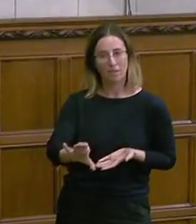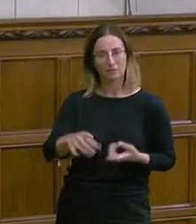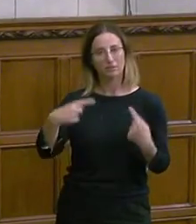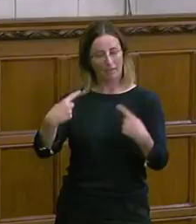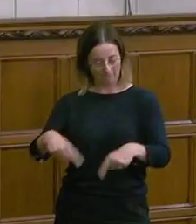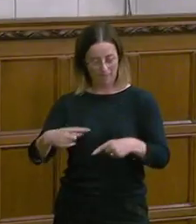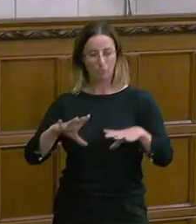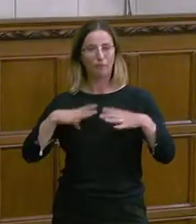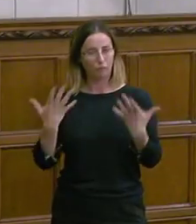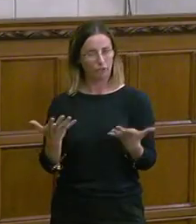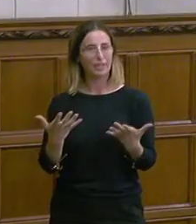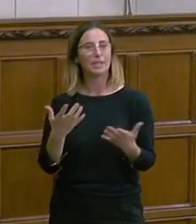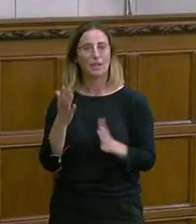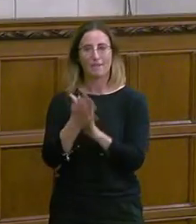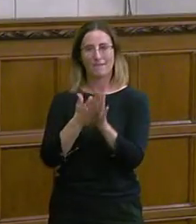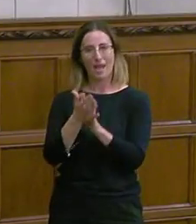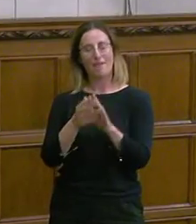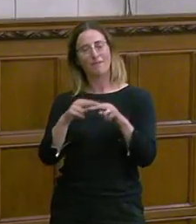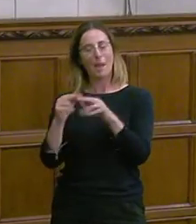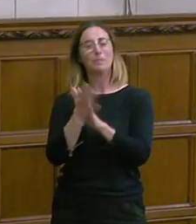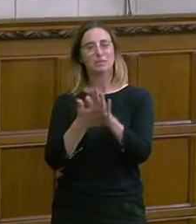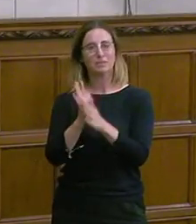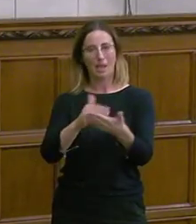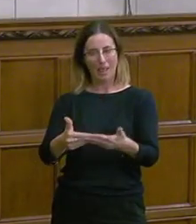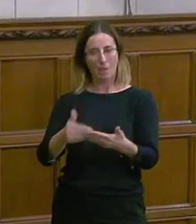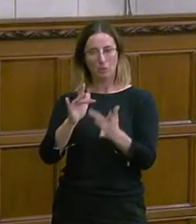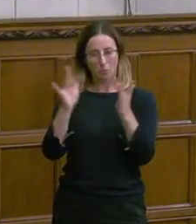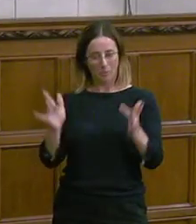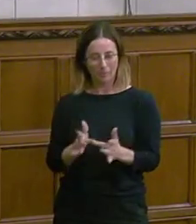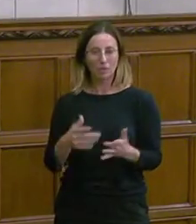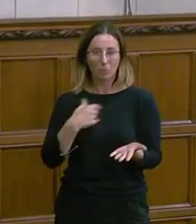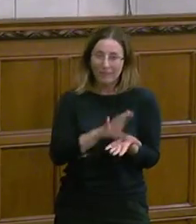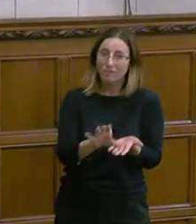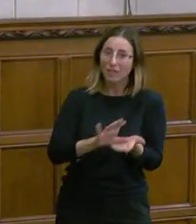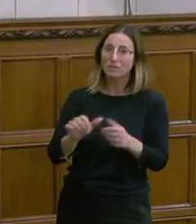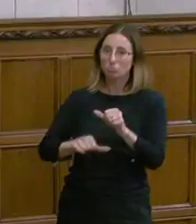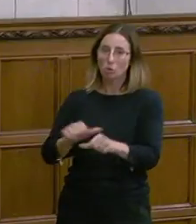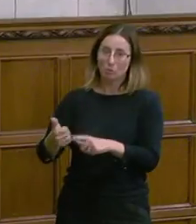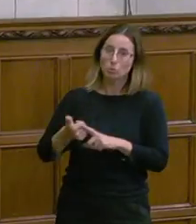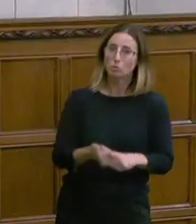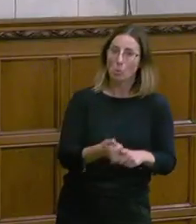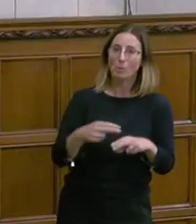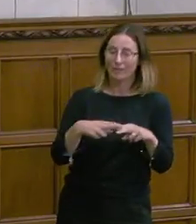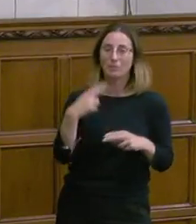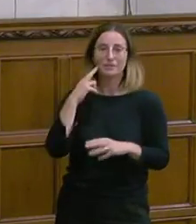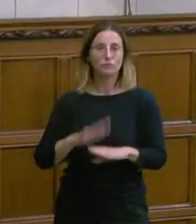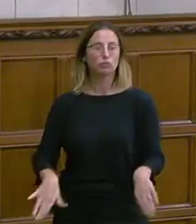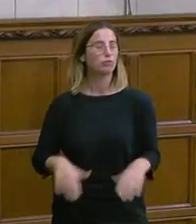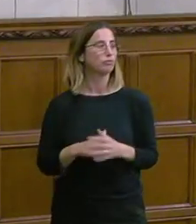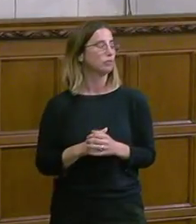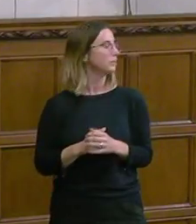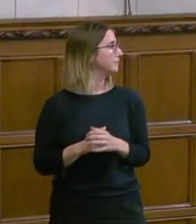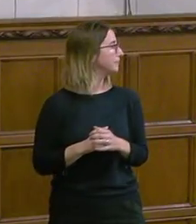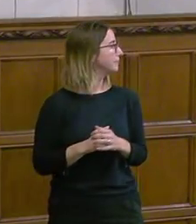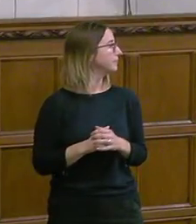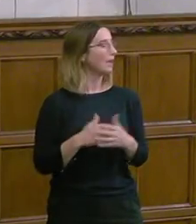available free on the Family Sign Language website. And my honourable friend, the member for Poplar and Limehouse, also asked whether more